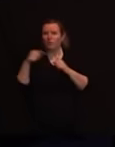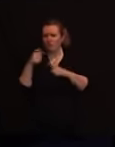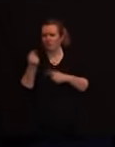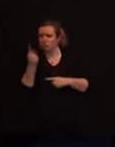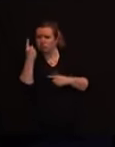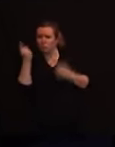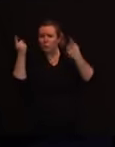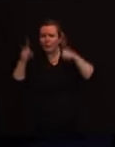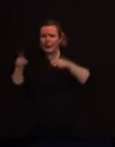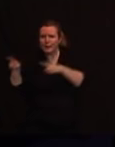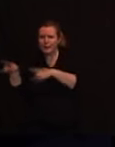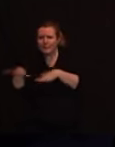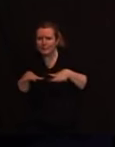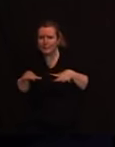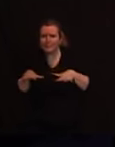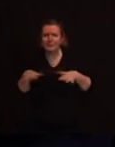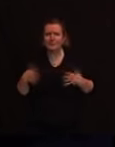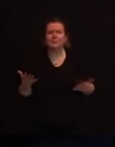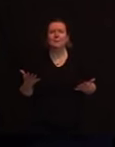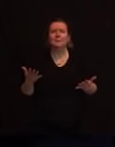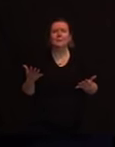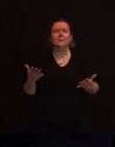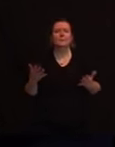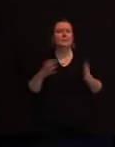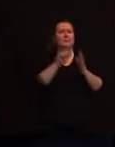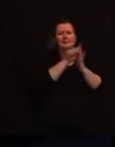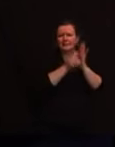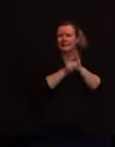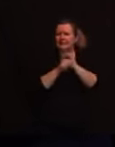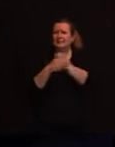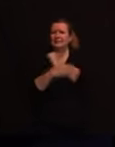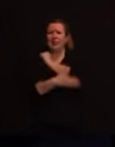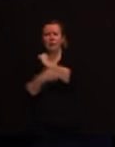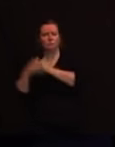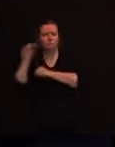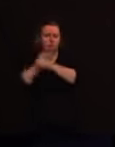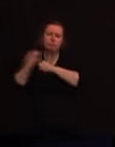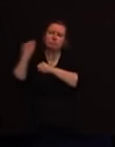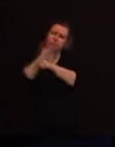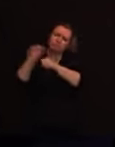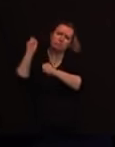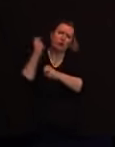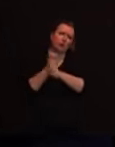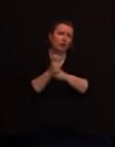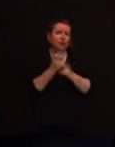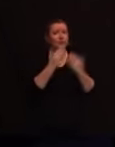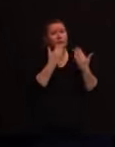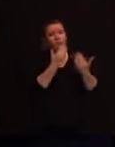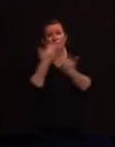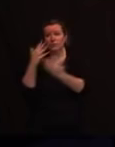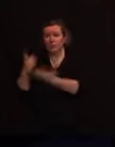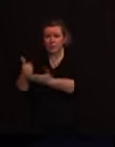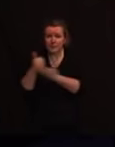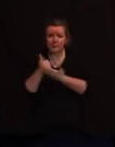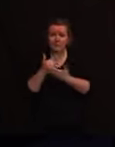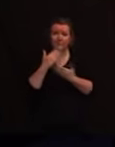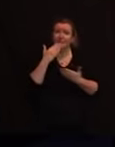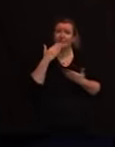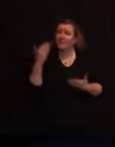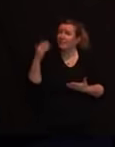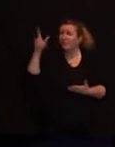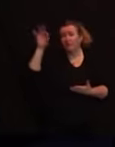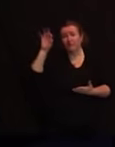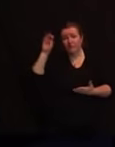state and our counties have been working as hard as they can on this, and we're grateful for the help in having FEMA ramp up with 2